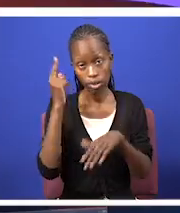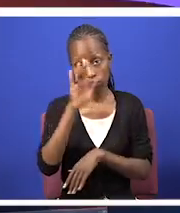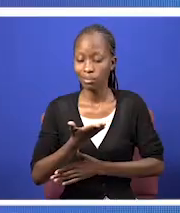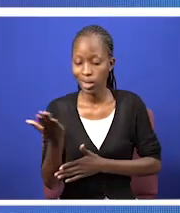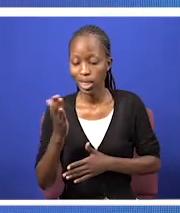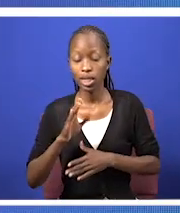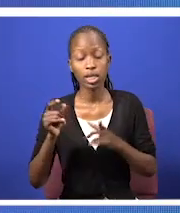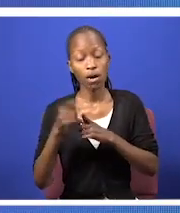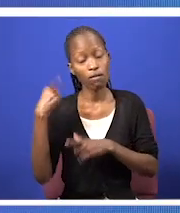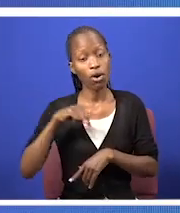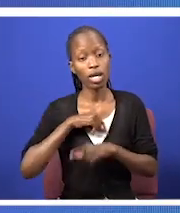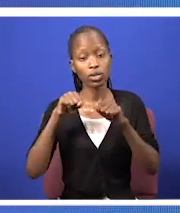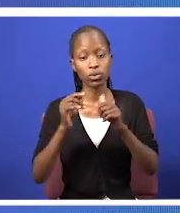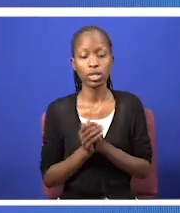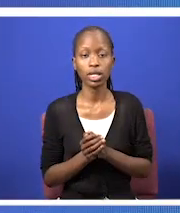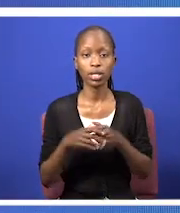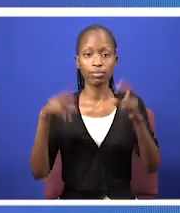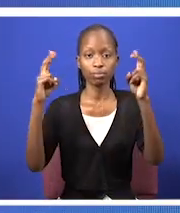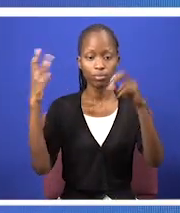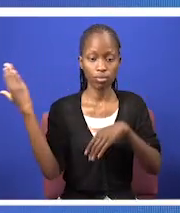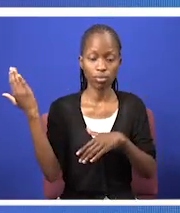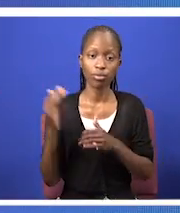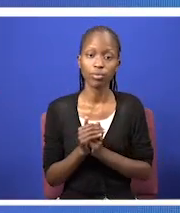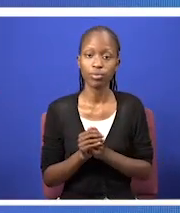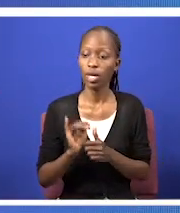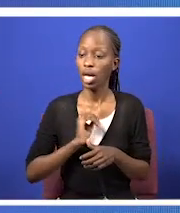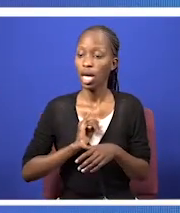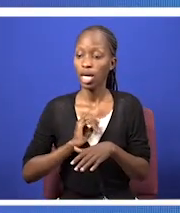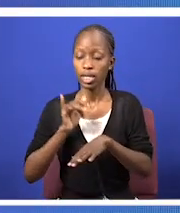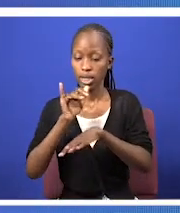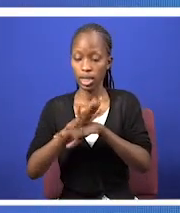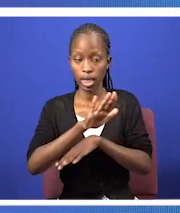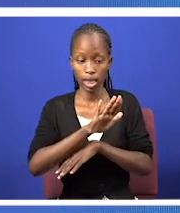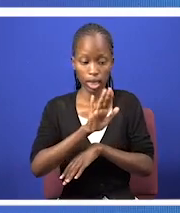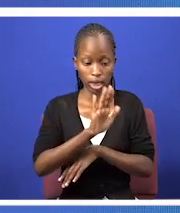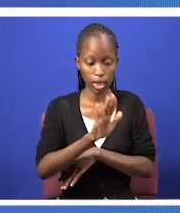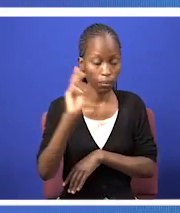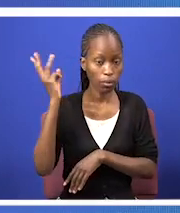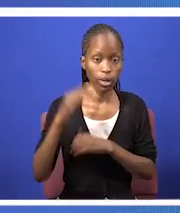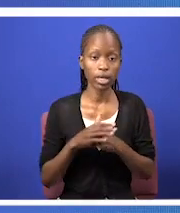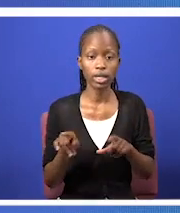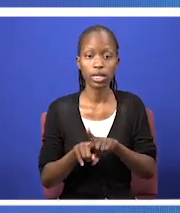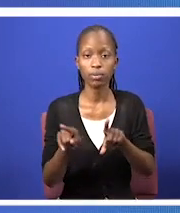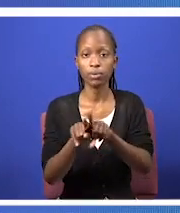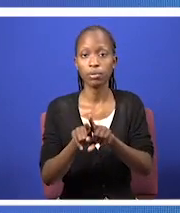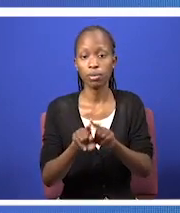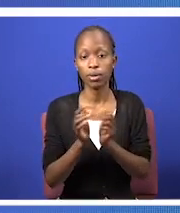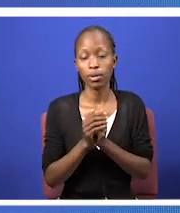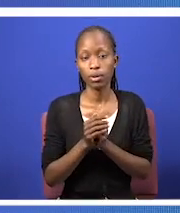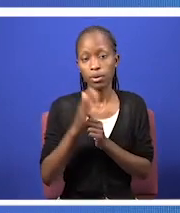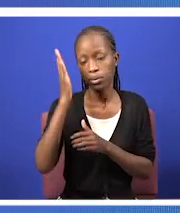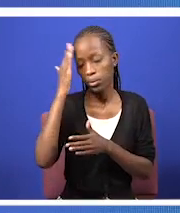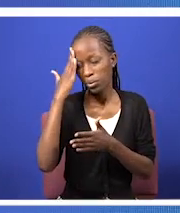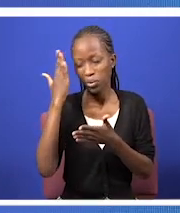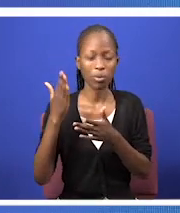to you. The title of our message is, I Will Send Him. I Will Send Him. And you will know